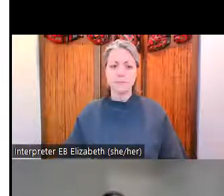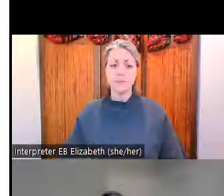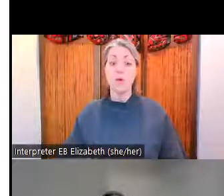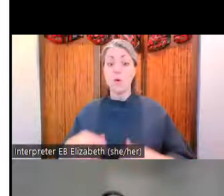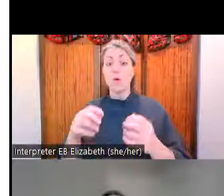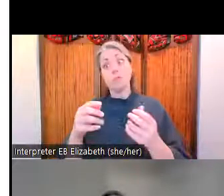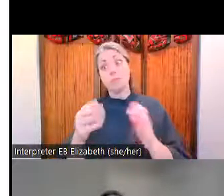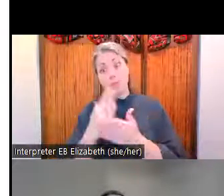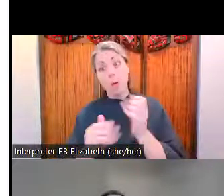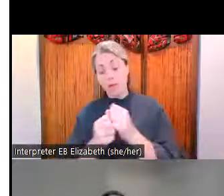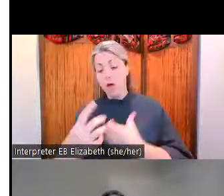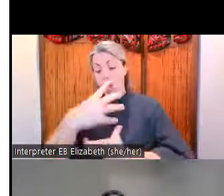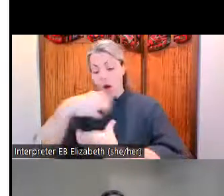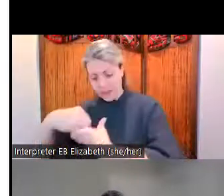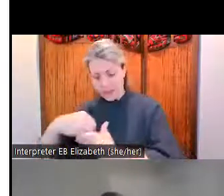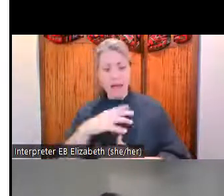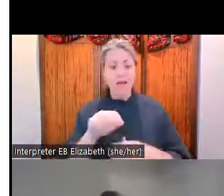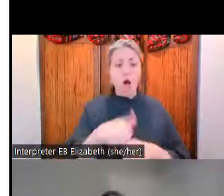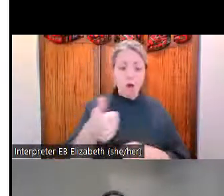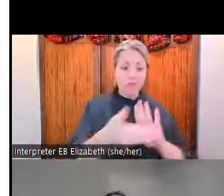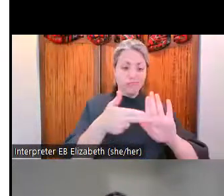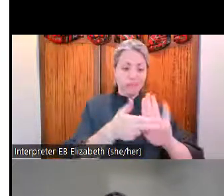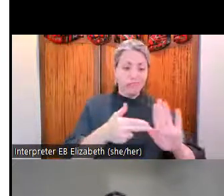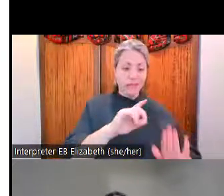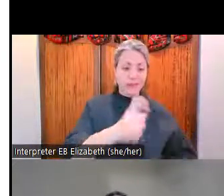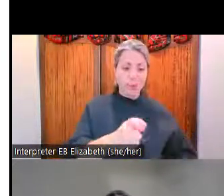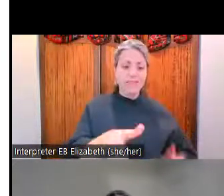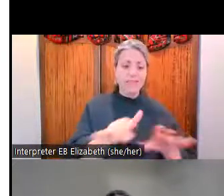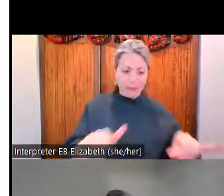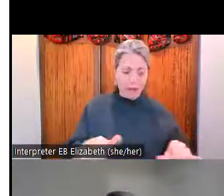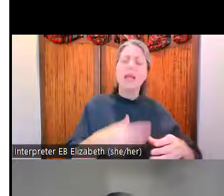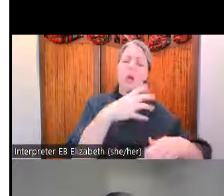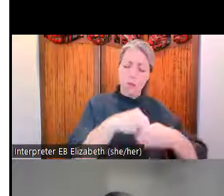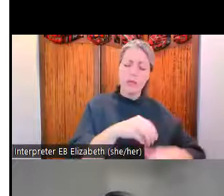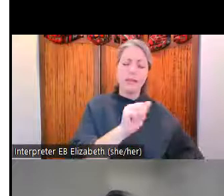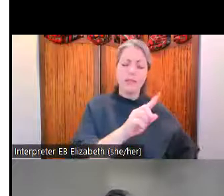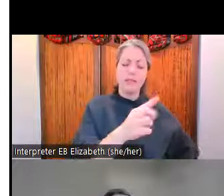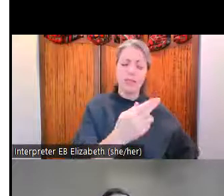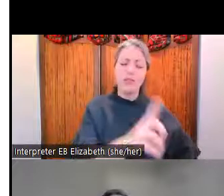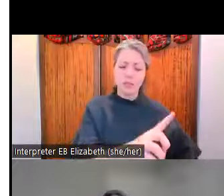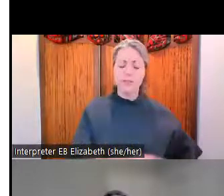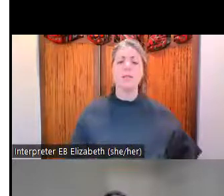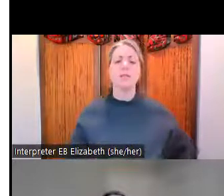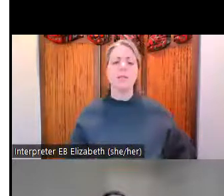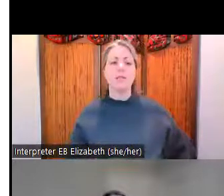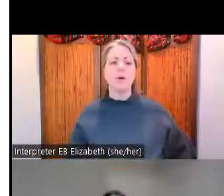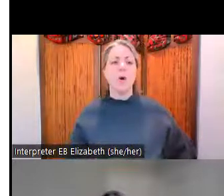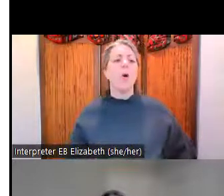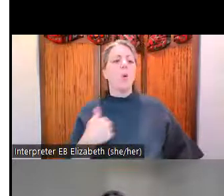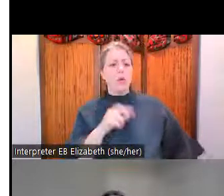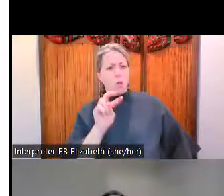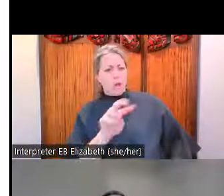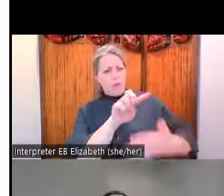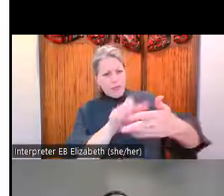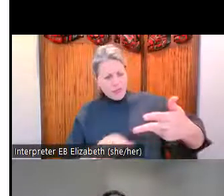autism and other comorbidities, including ADHD. So we look to these, we look to